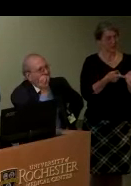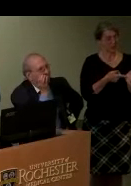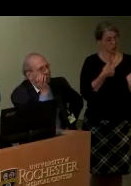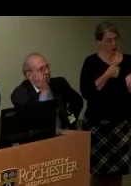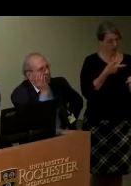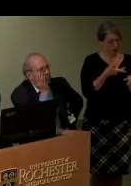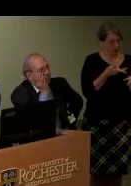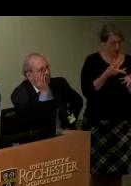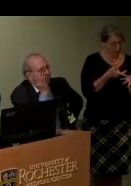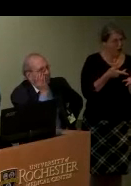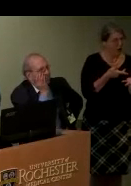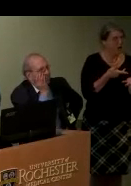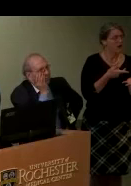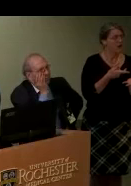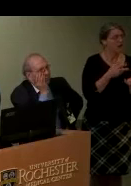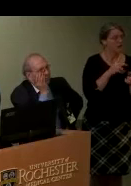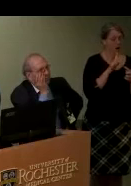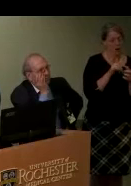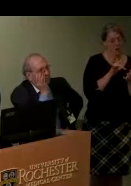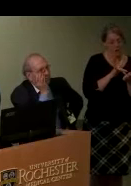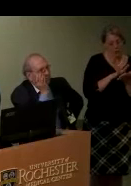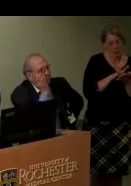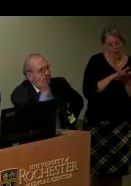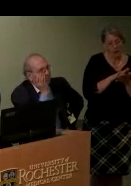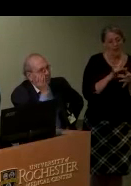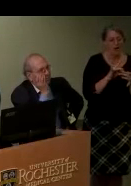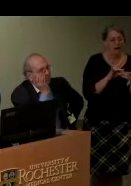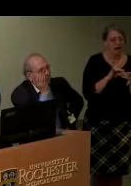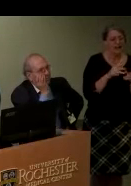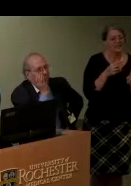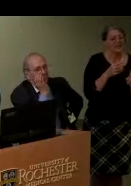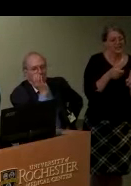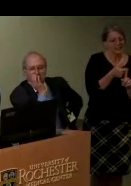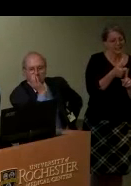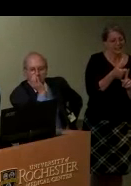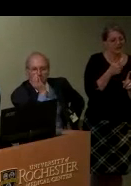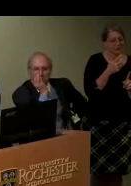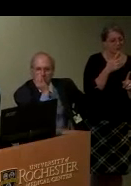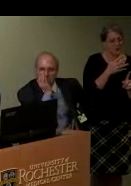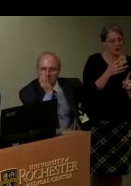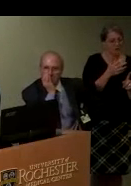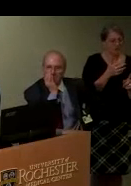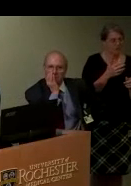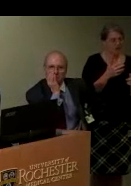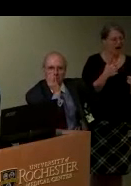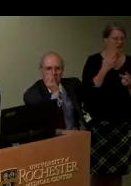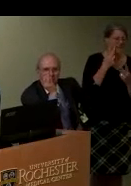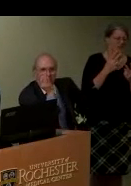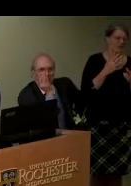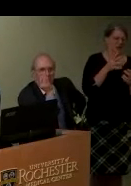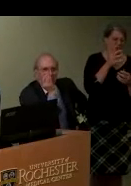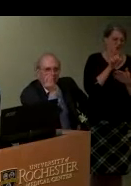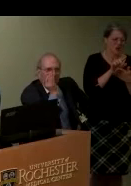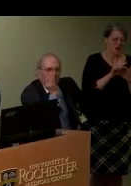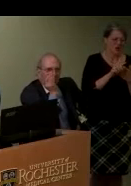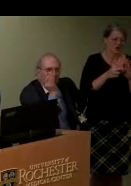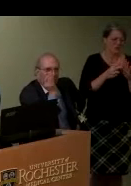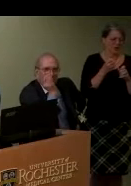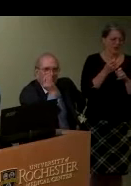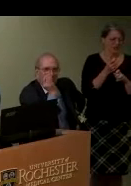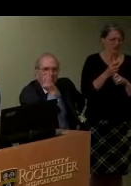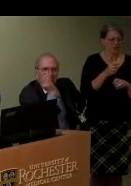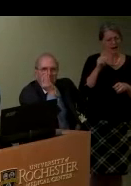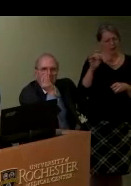talked about a little bit about medical school, and he would have me, and I would visit my mother-in-law twice a year, April,